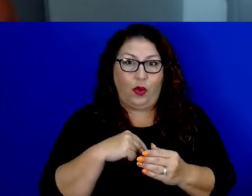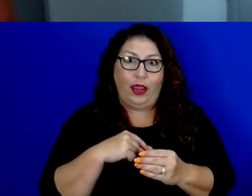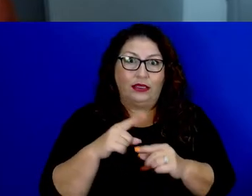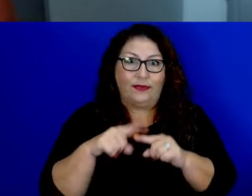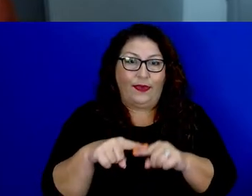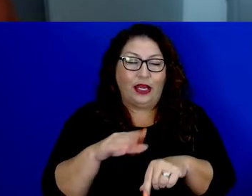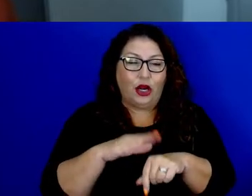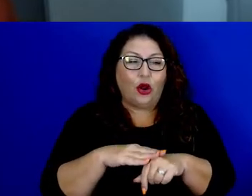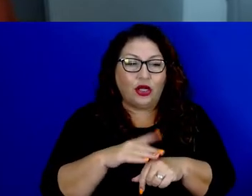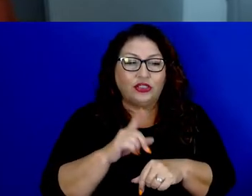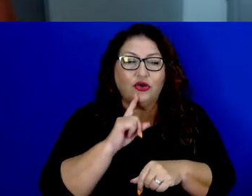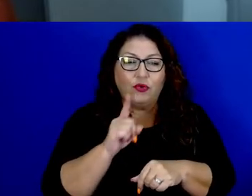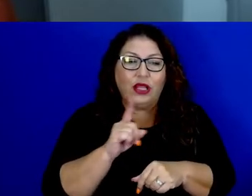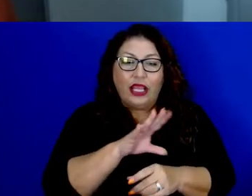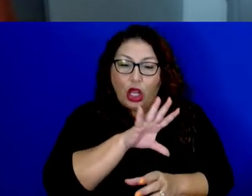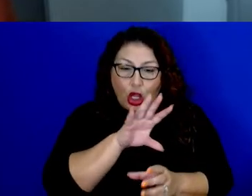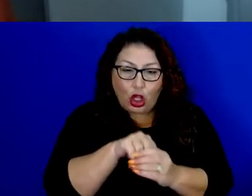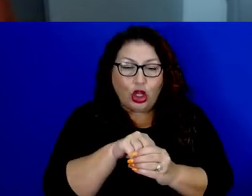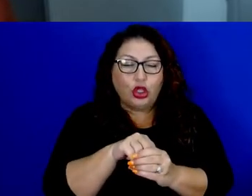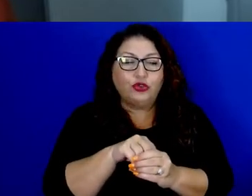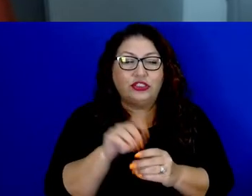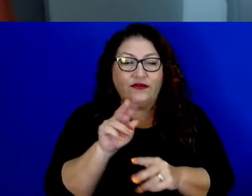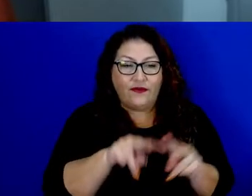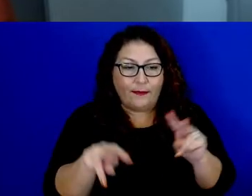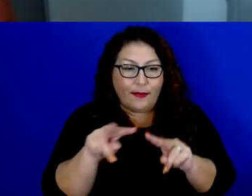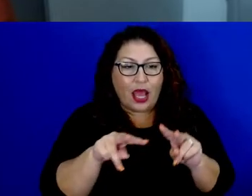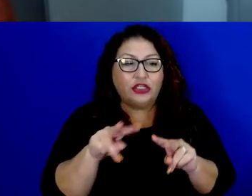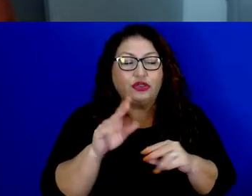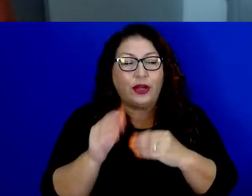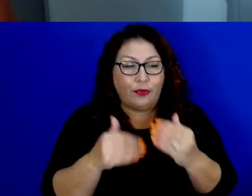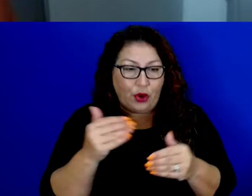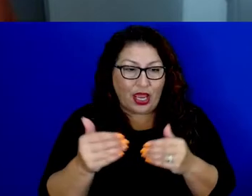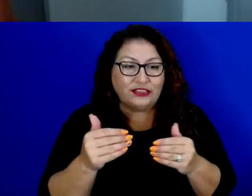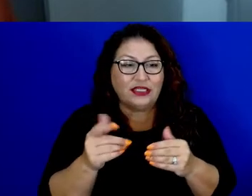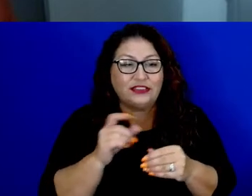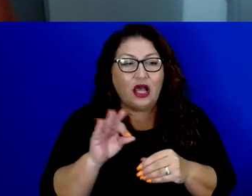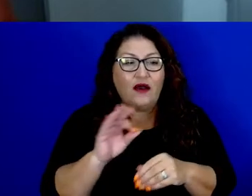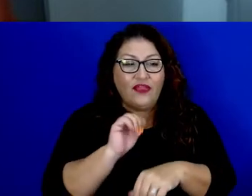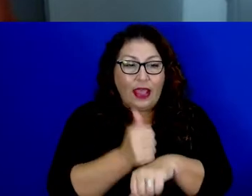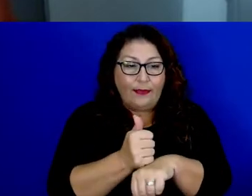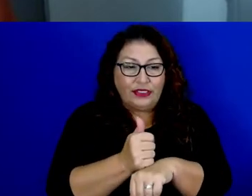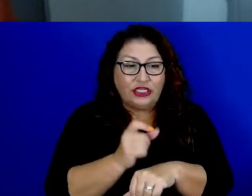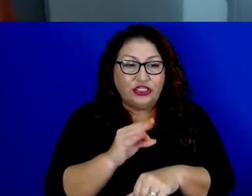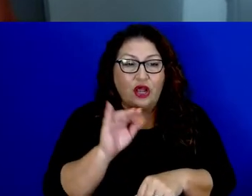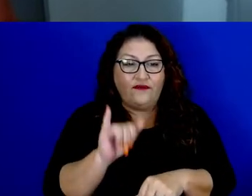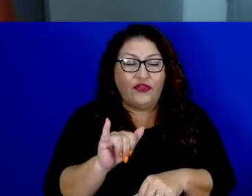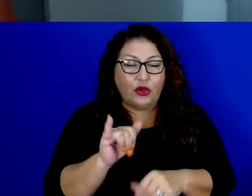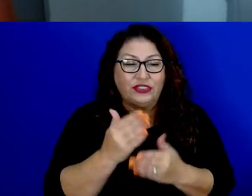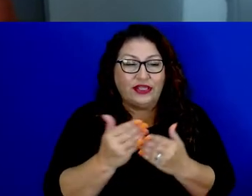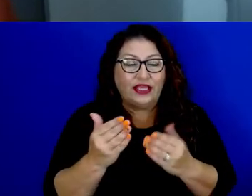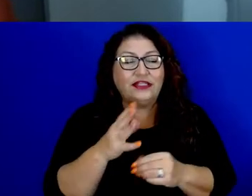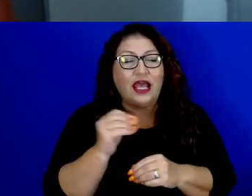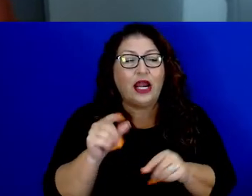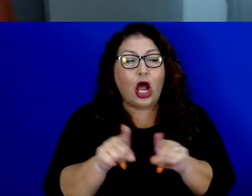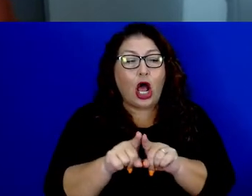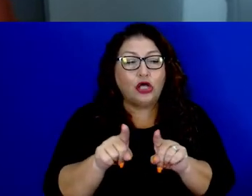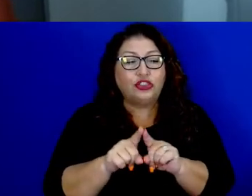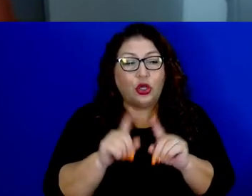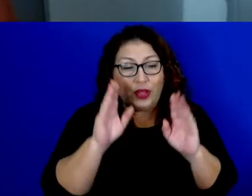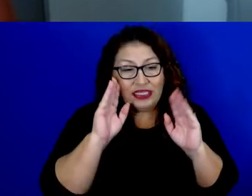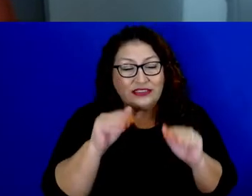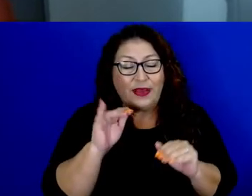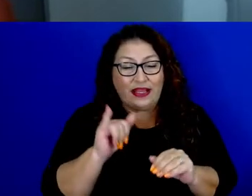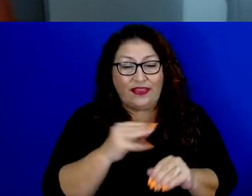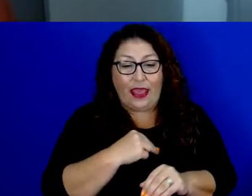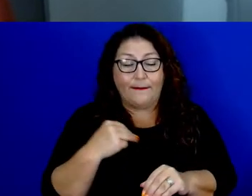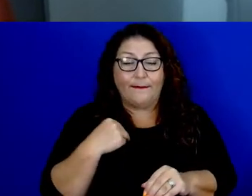inclusive monitoring process of the implementation of the measures, also expecting that member states involve